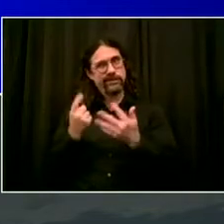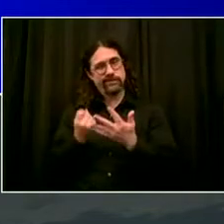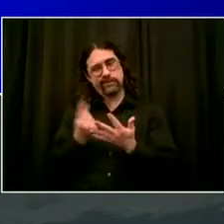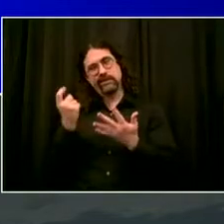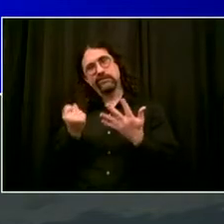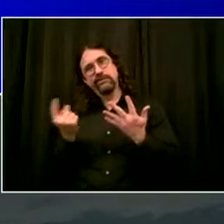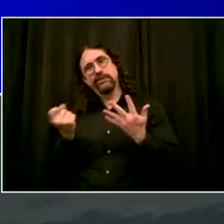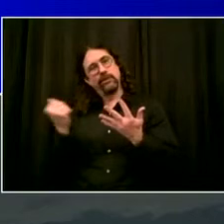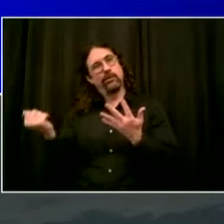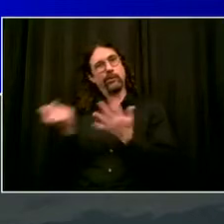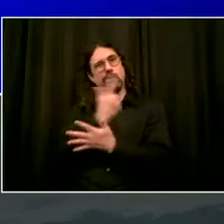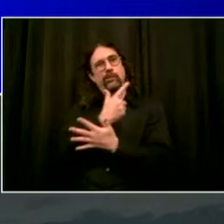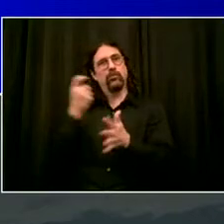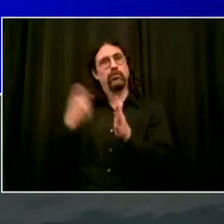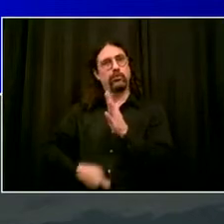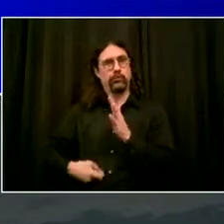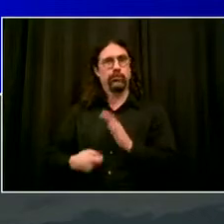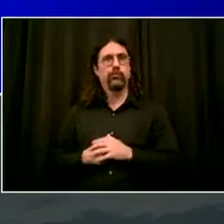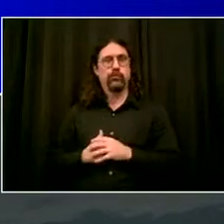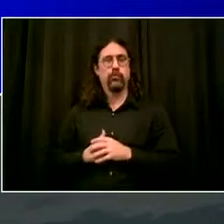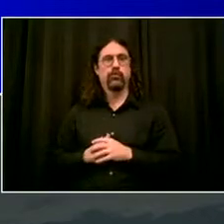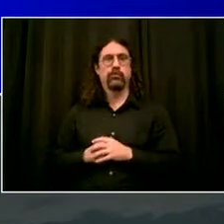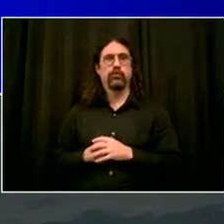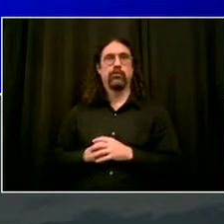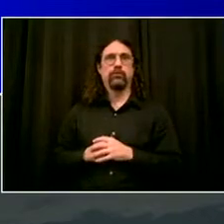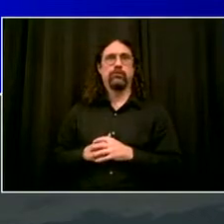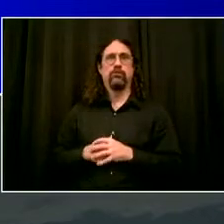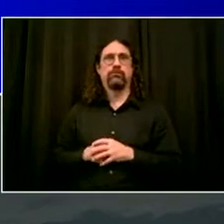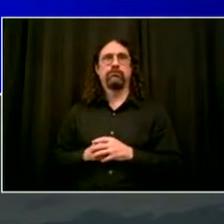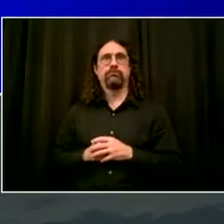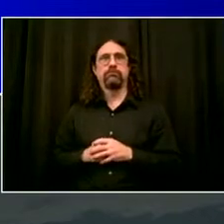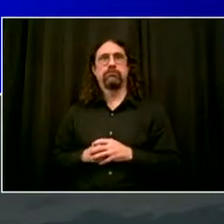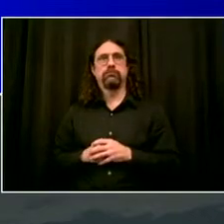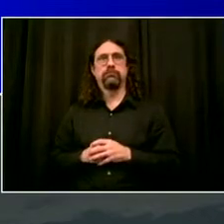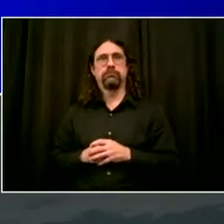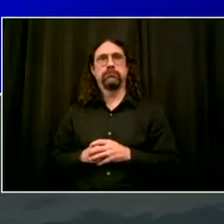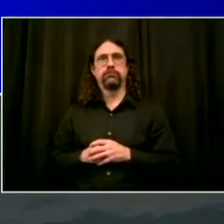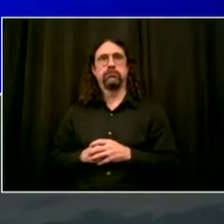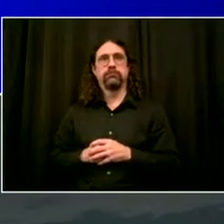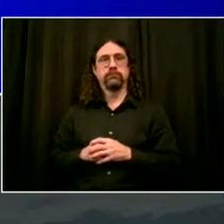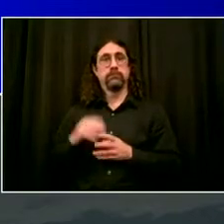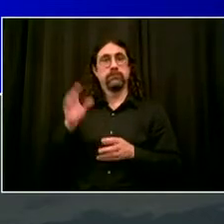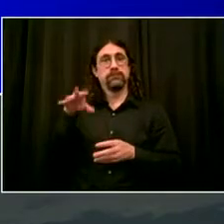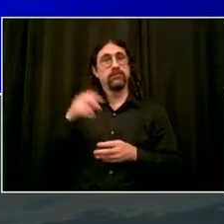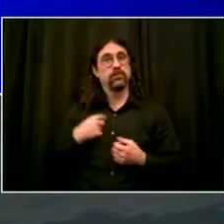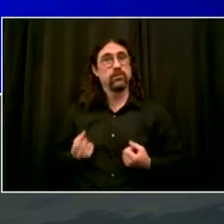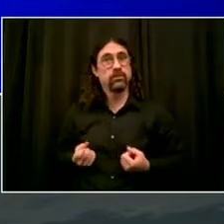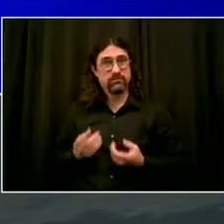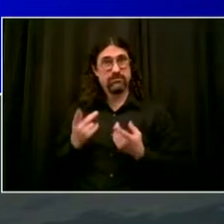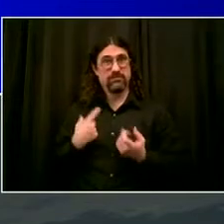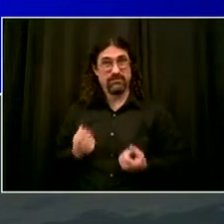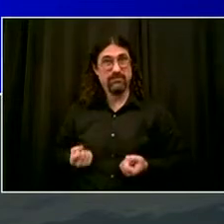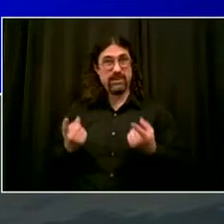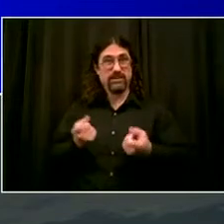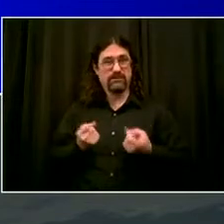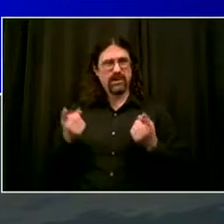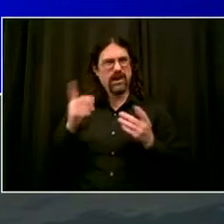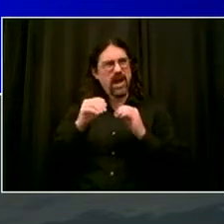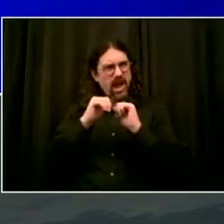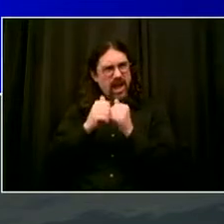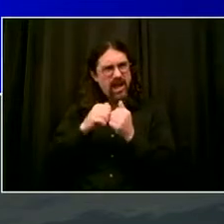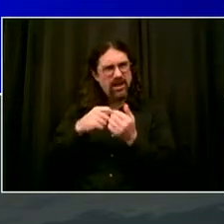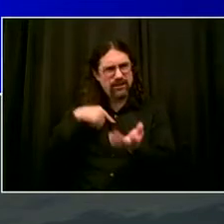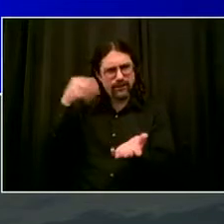support if we could get more Federal support it would be Transcendent it would help take us forward into our